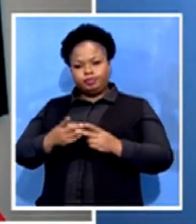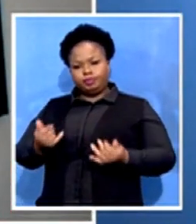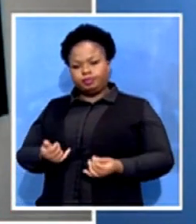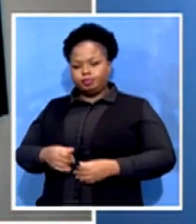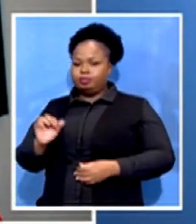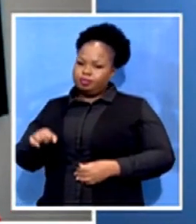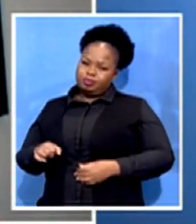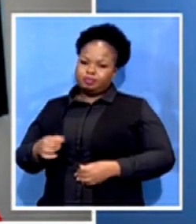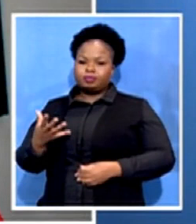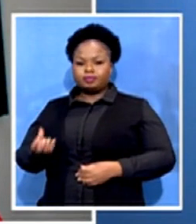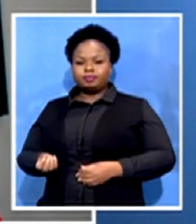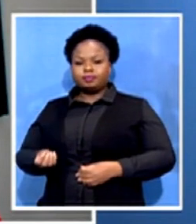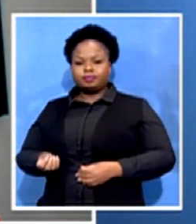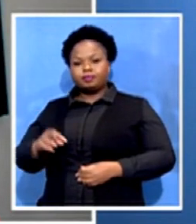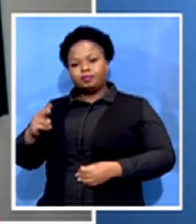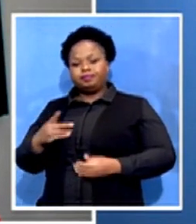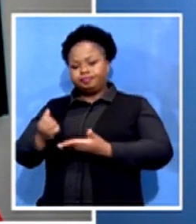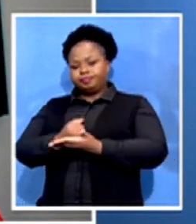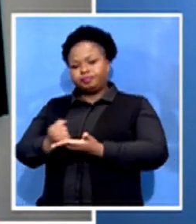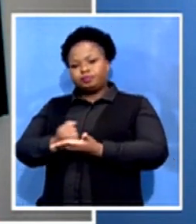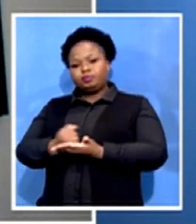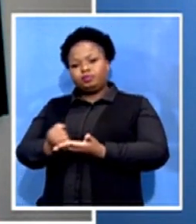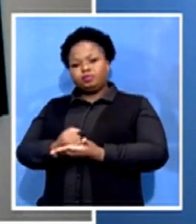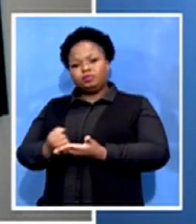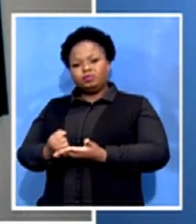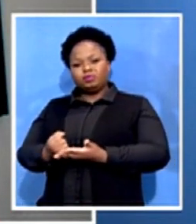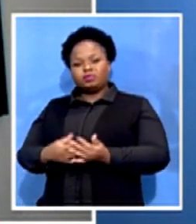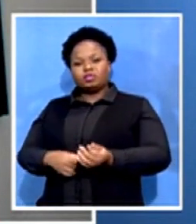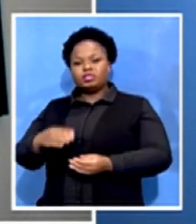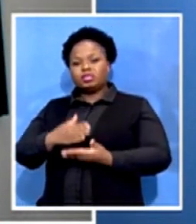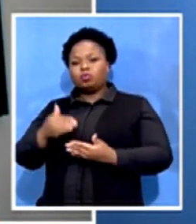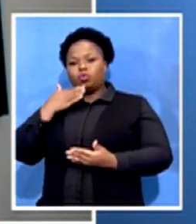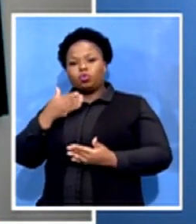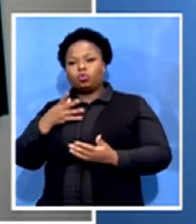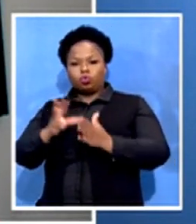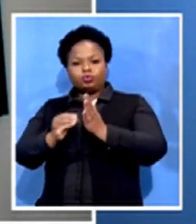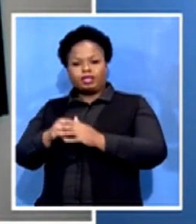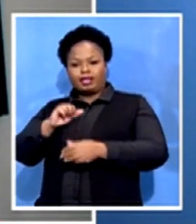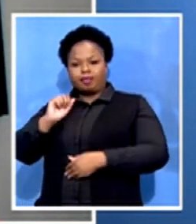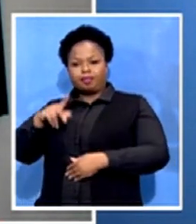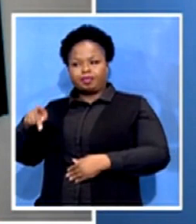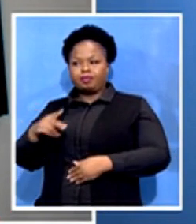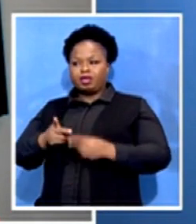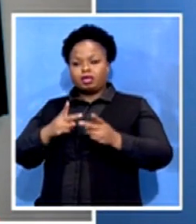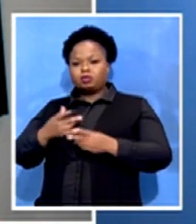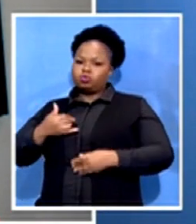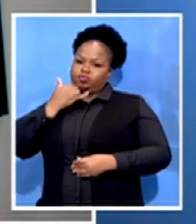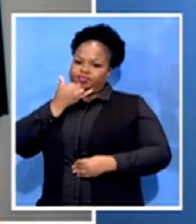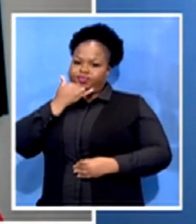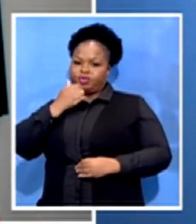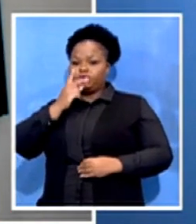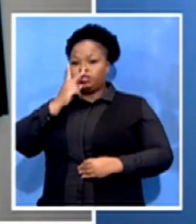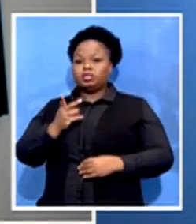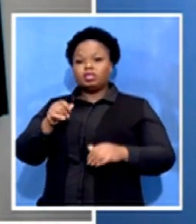registrations already. Well, downloading the app, which we're so happy to see that people are actually catching on to this